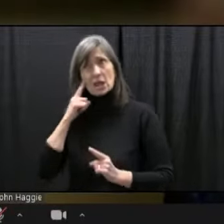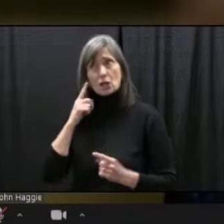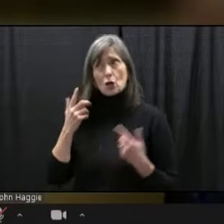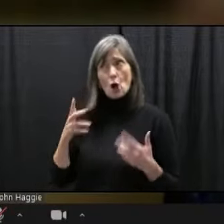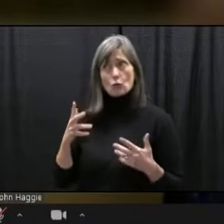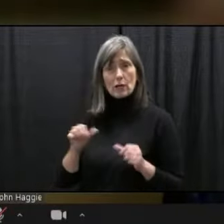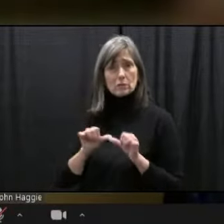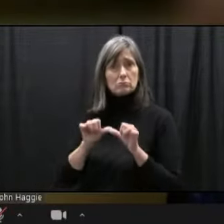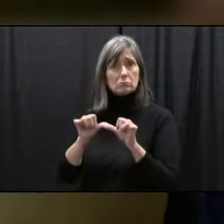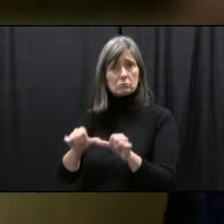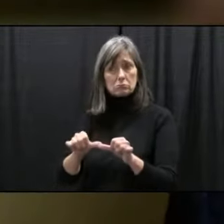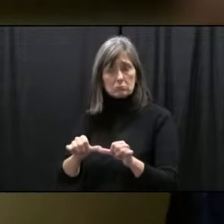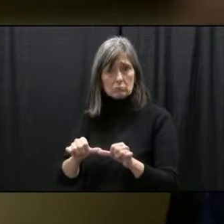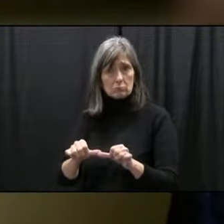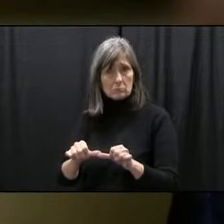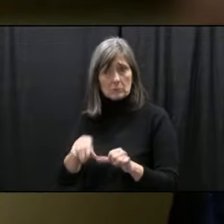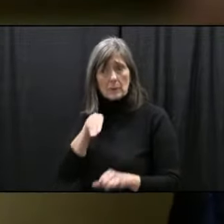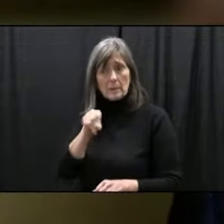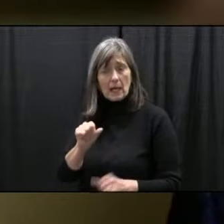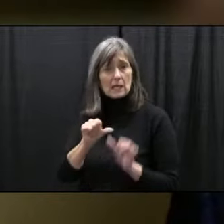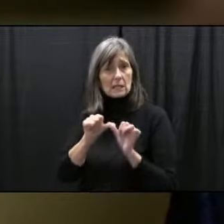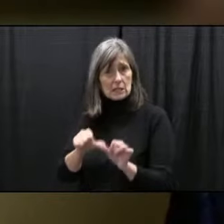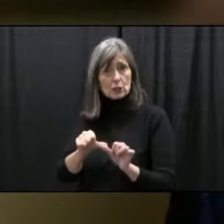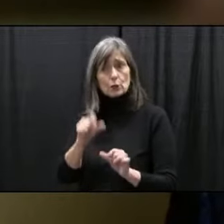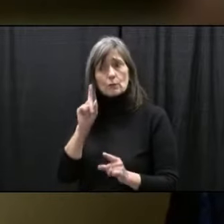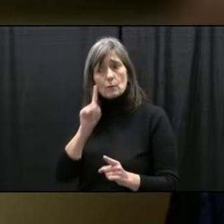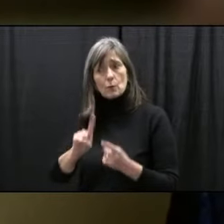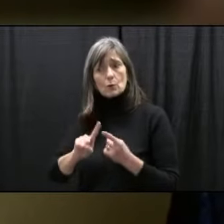is work's going on with that now.